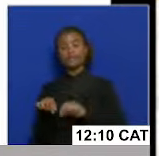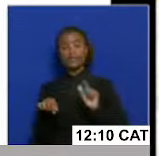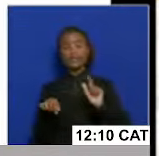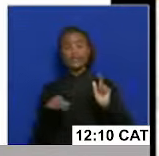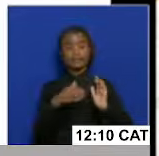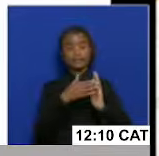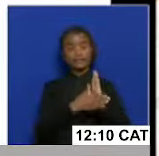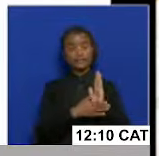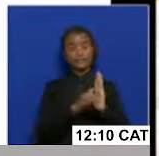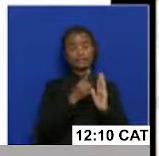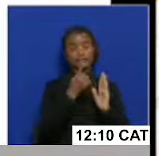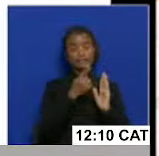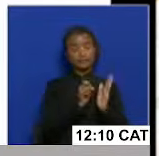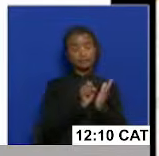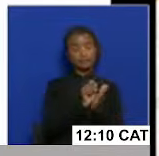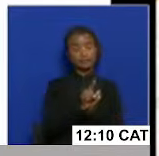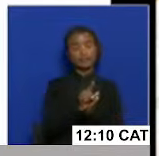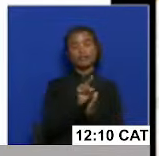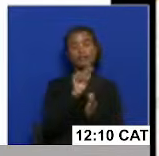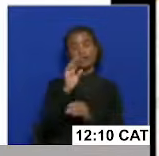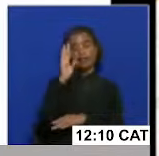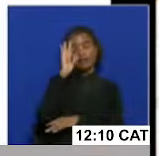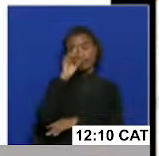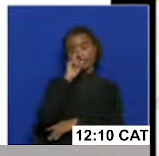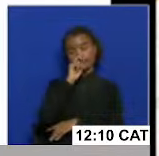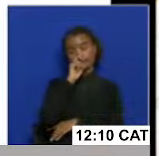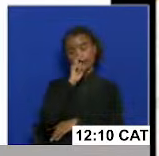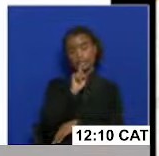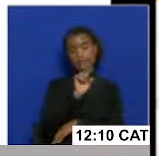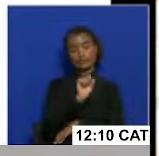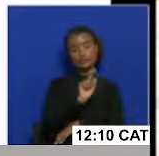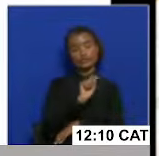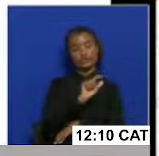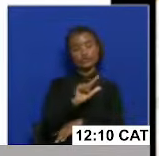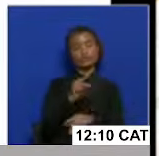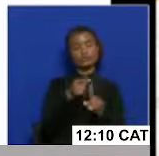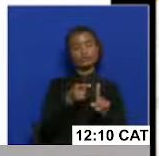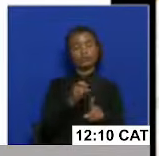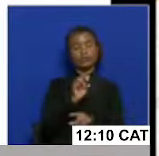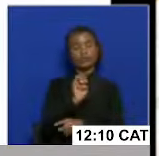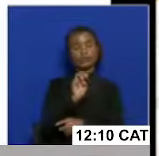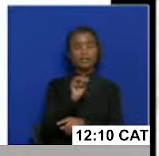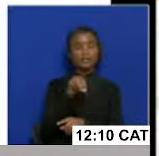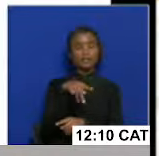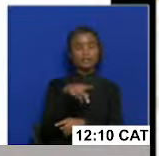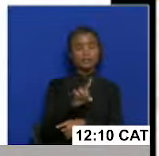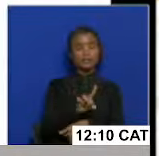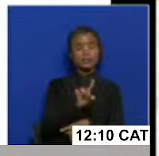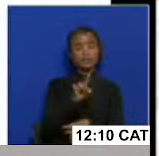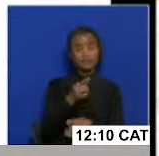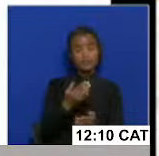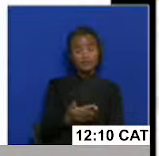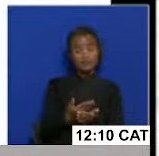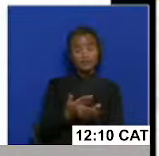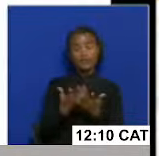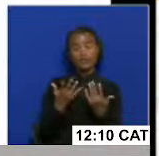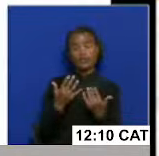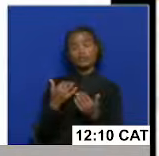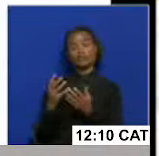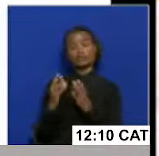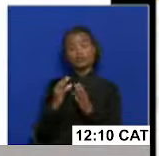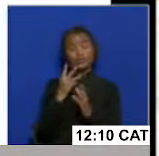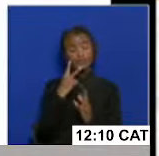from EMPD. When you can, I need to talk to you urgently." You see that? Yes, I do. And what is your response to that message